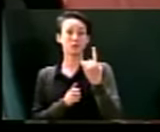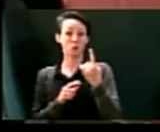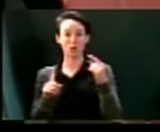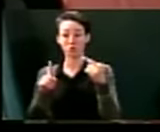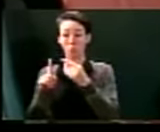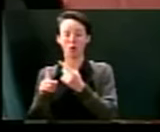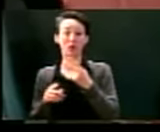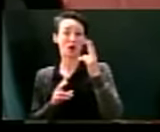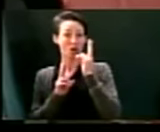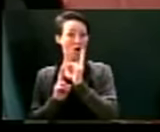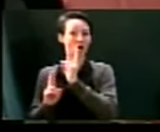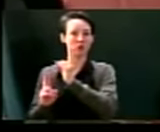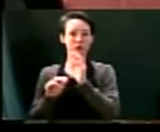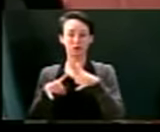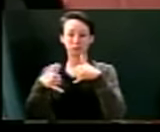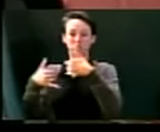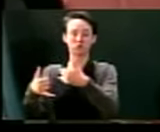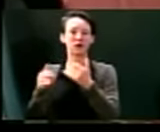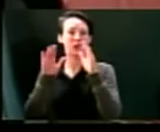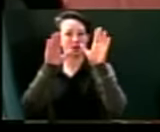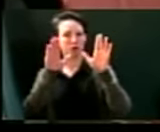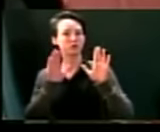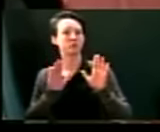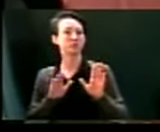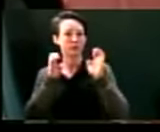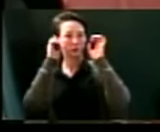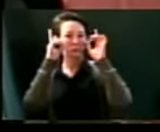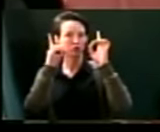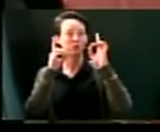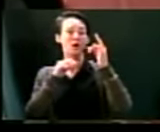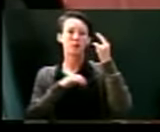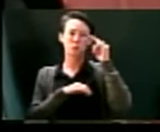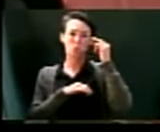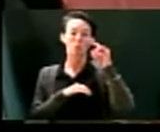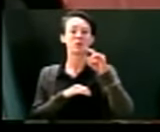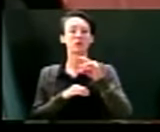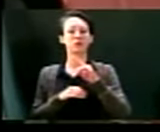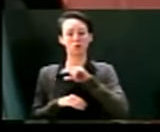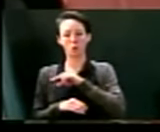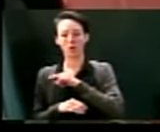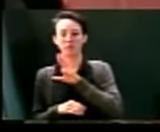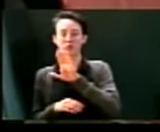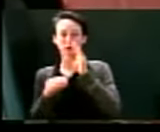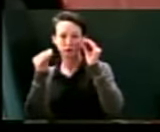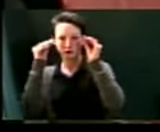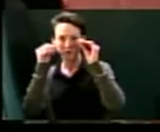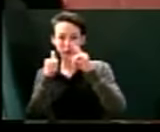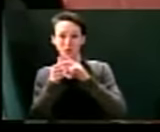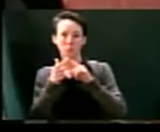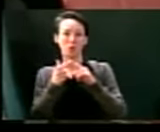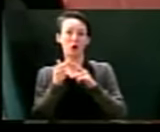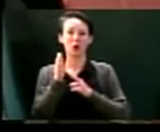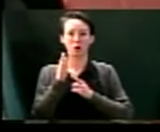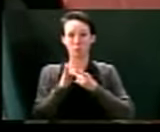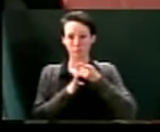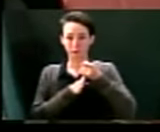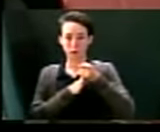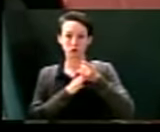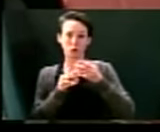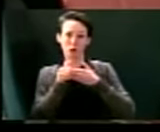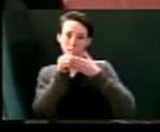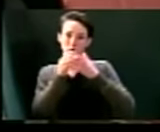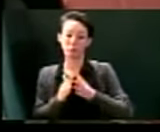and reward outstanding K-12 educators for the quality of their teaching, their professional leadership. I think that's key. We talk a lot